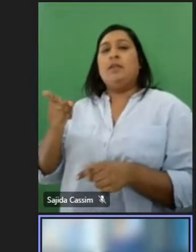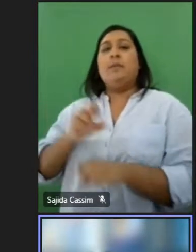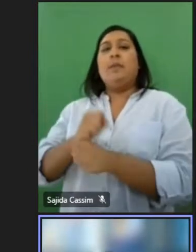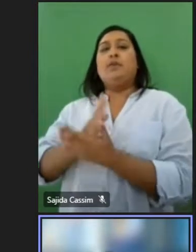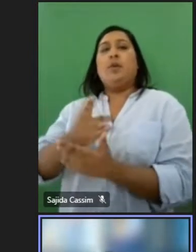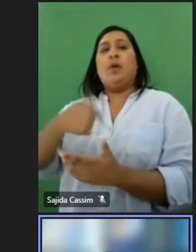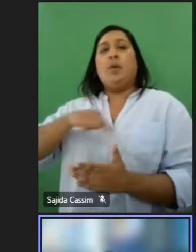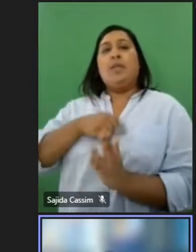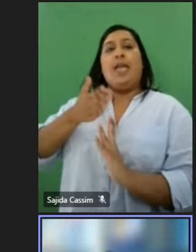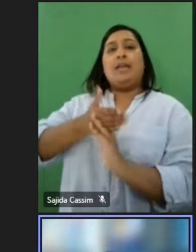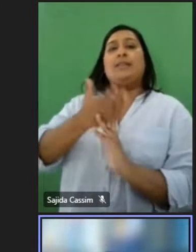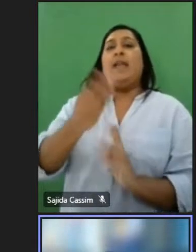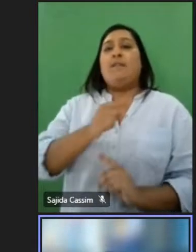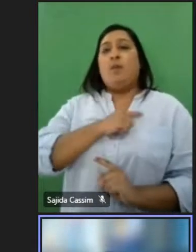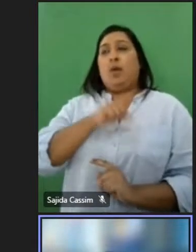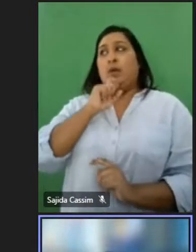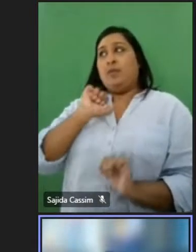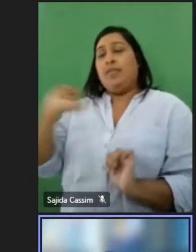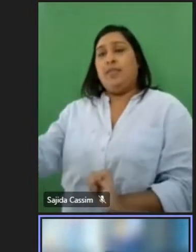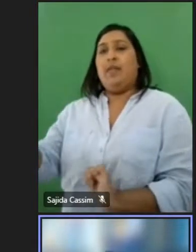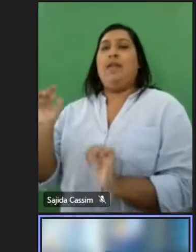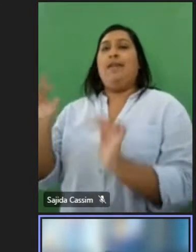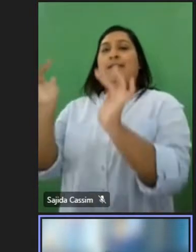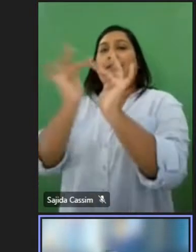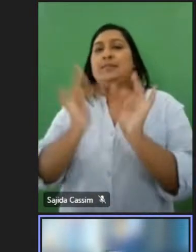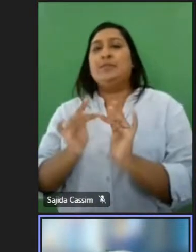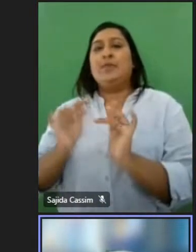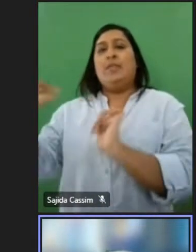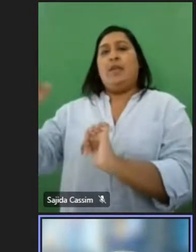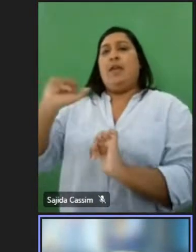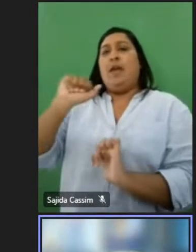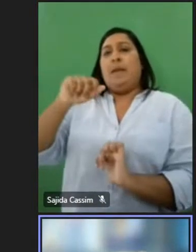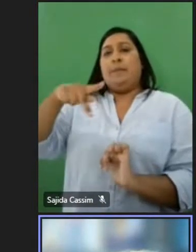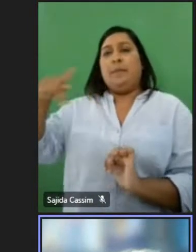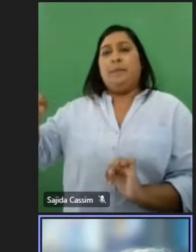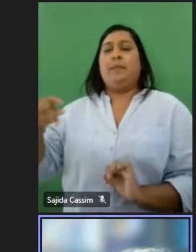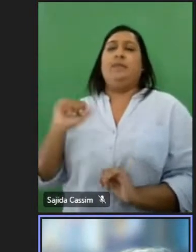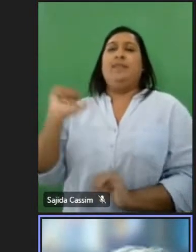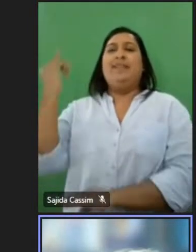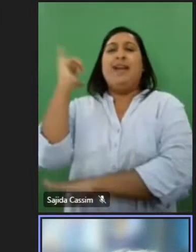their networks and their APDs as well as other